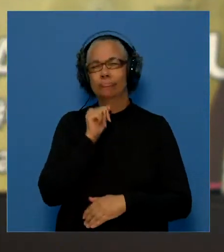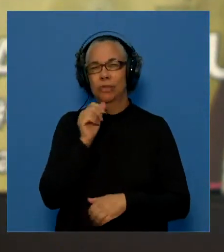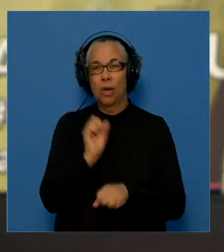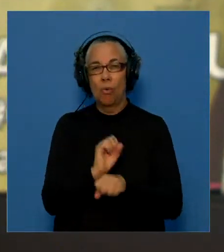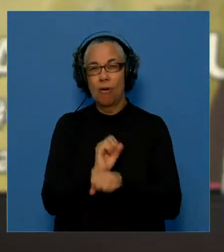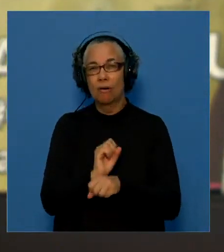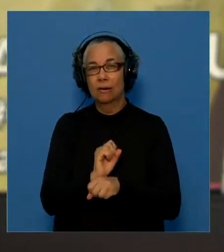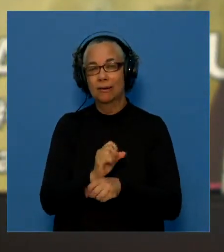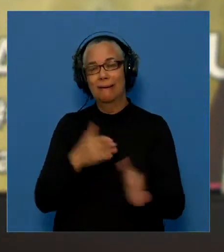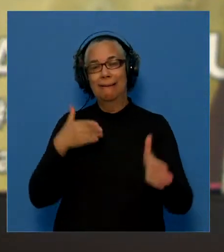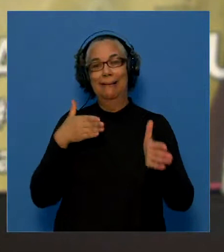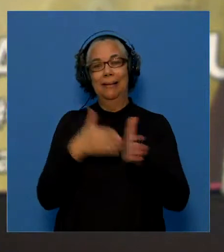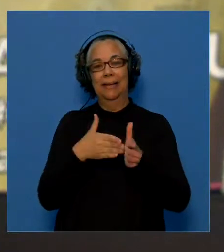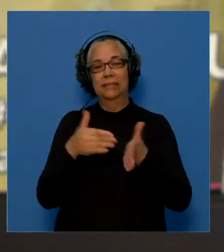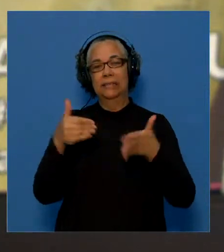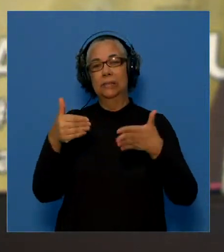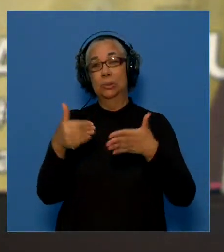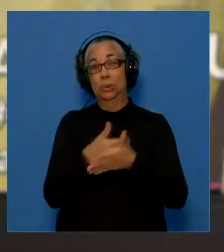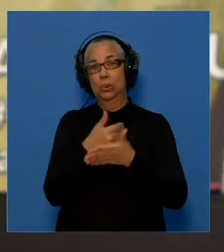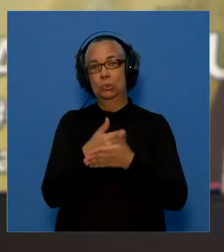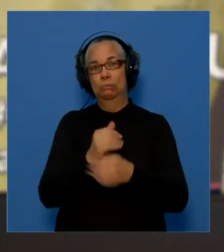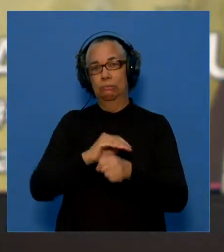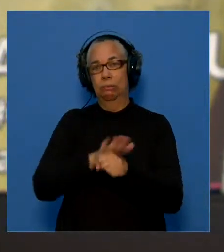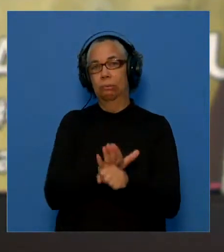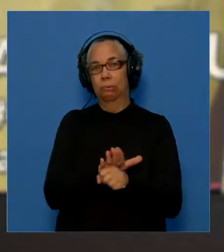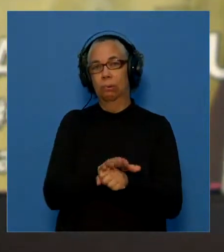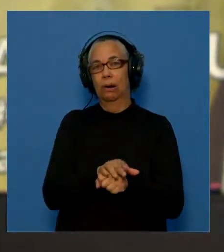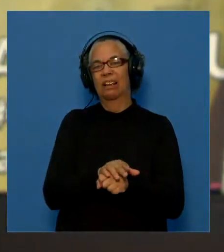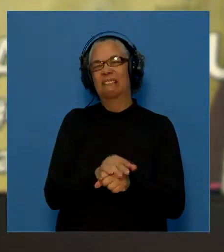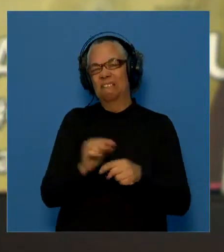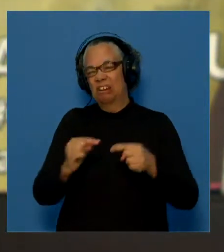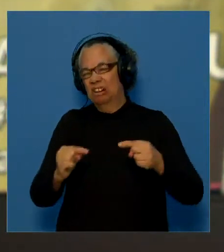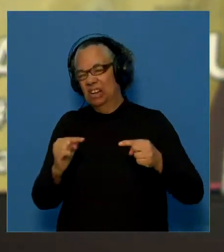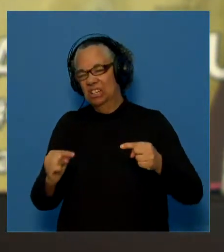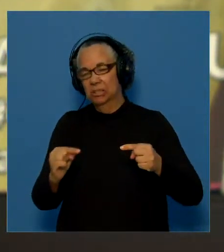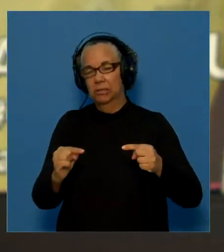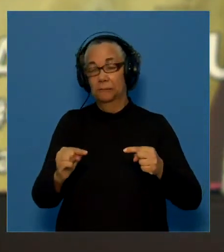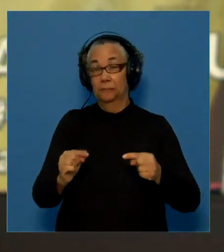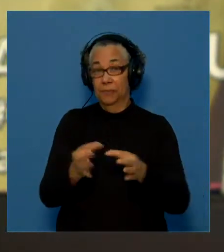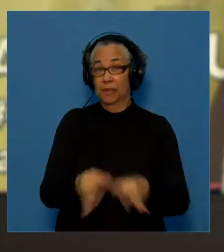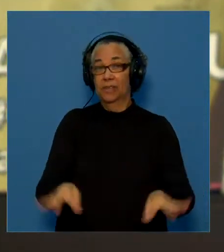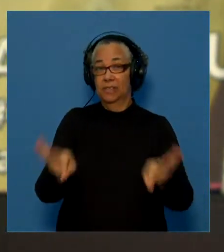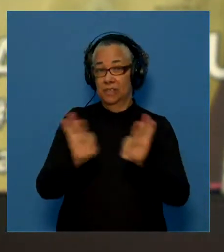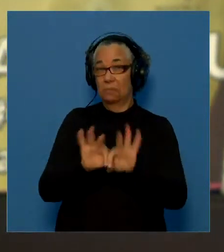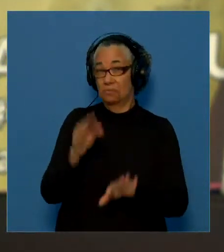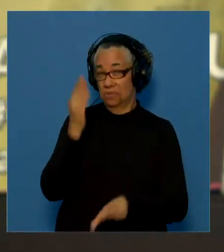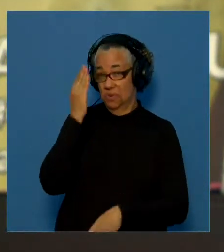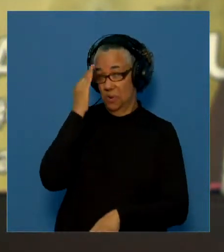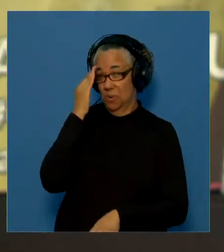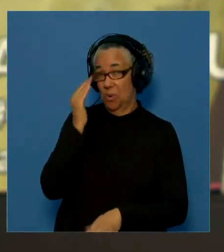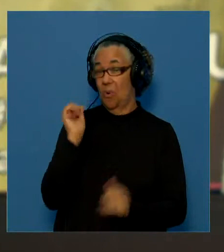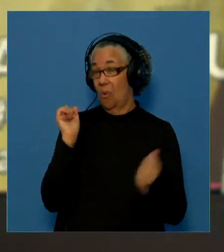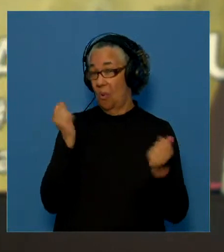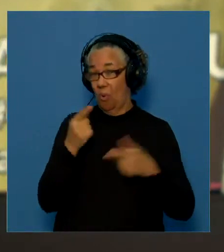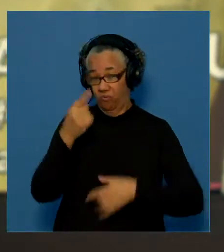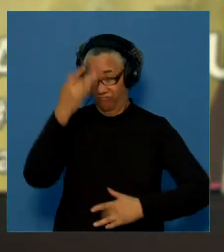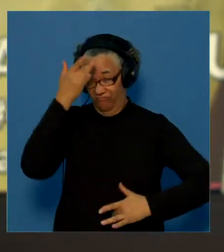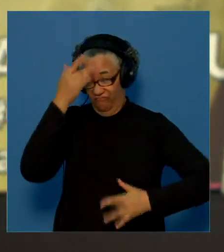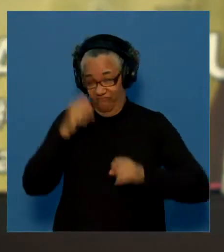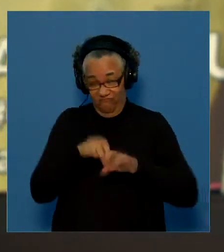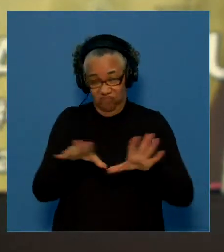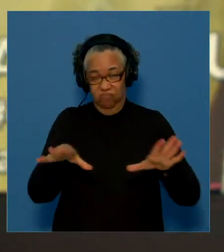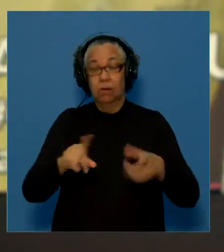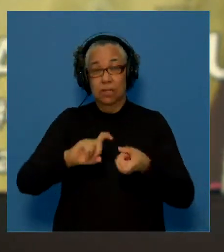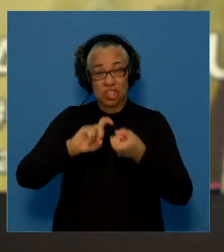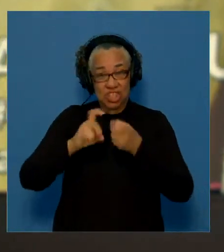the new variant of coronavirus. And it is important to note that all viruses do change over time. There have